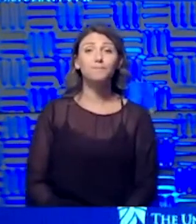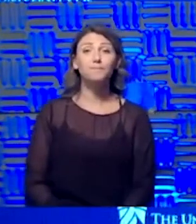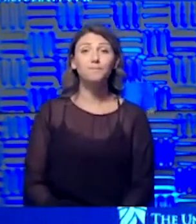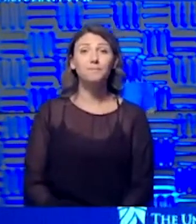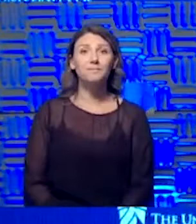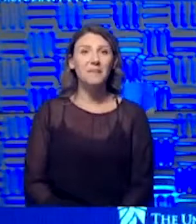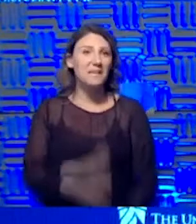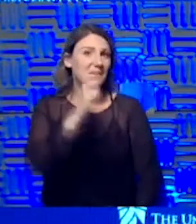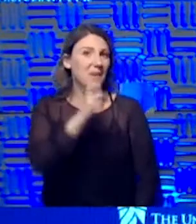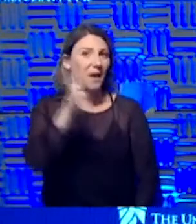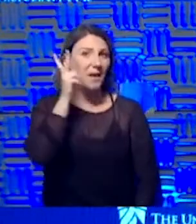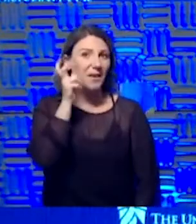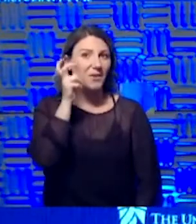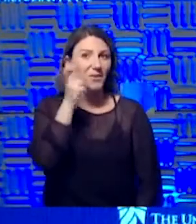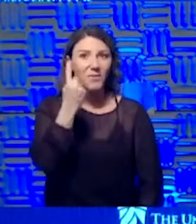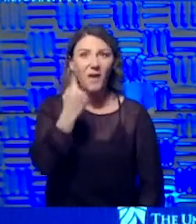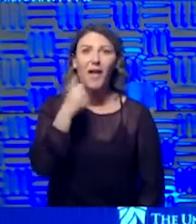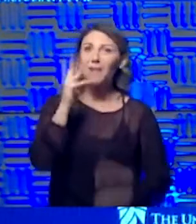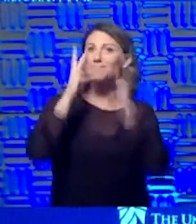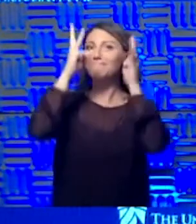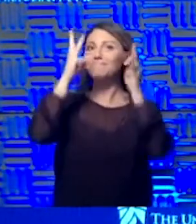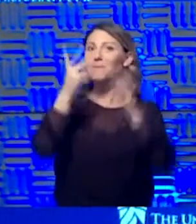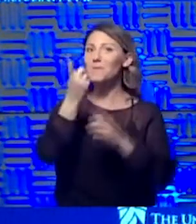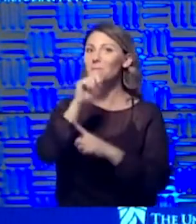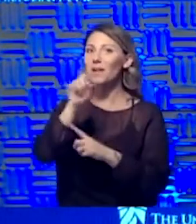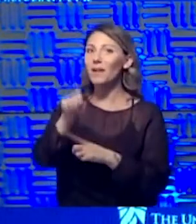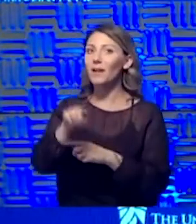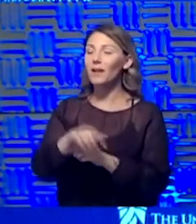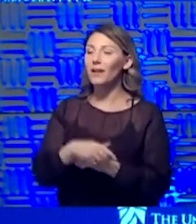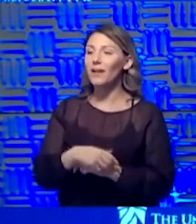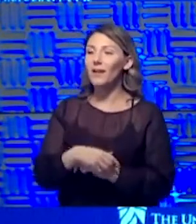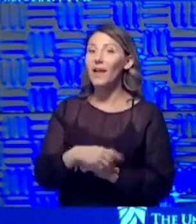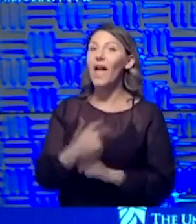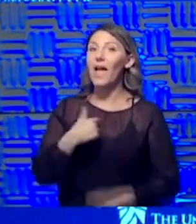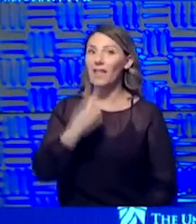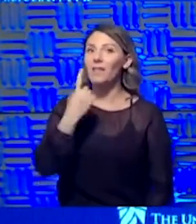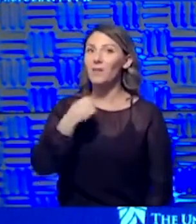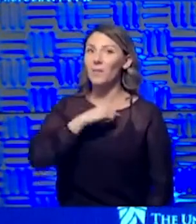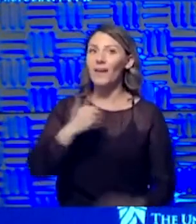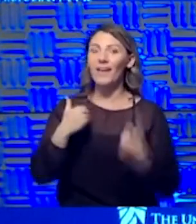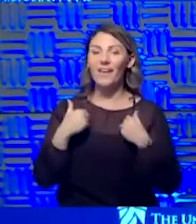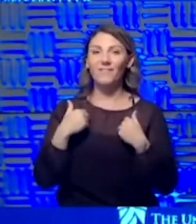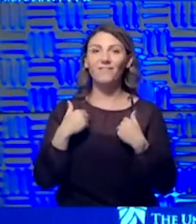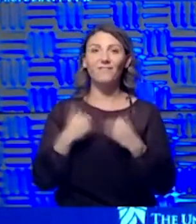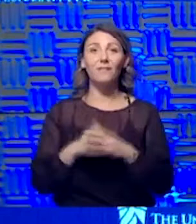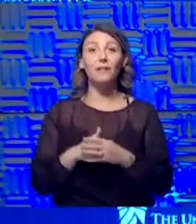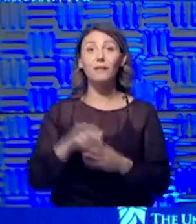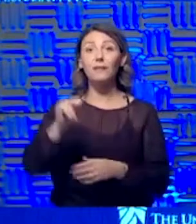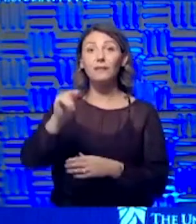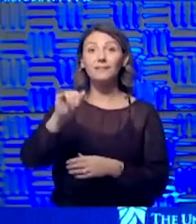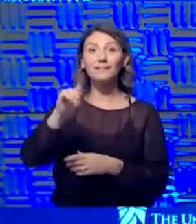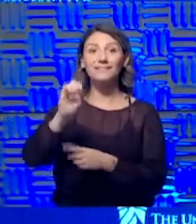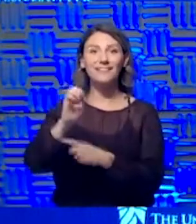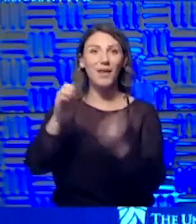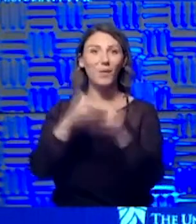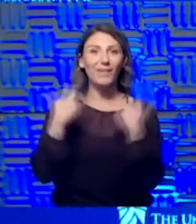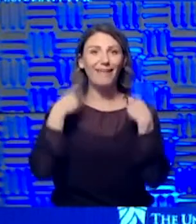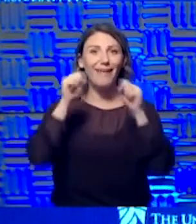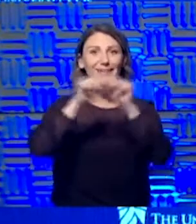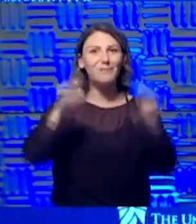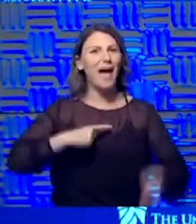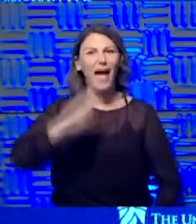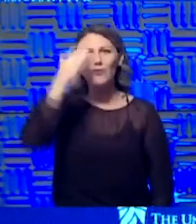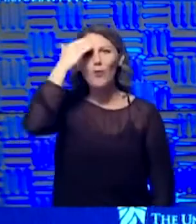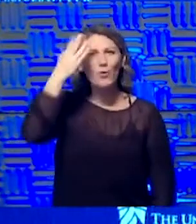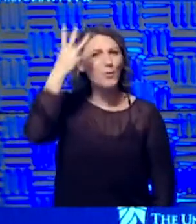Not hearing one, I get to come up with one. I think we have some. Dr. Stites, this is Nate with the health system. There, Nate, I